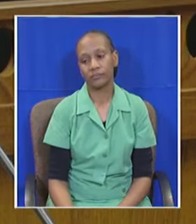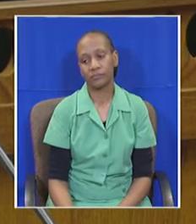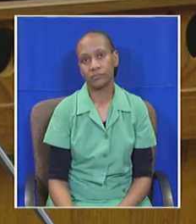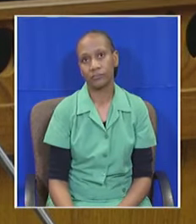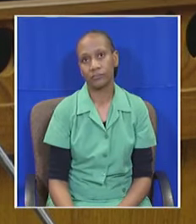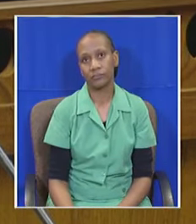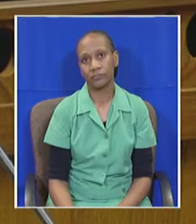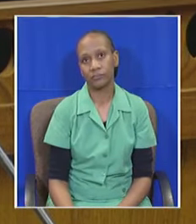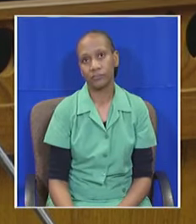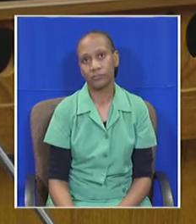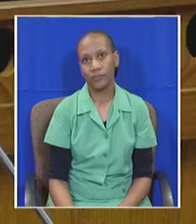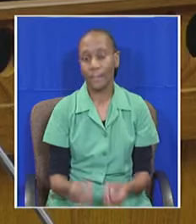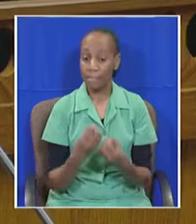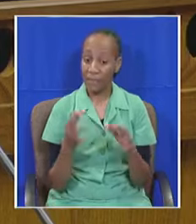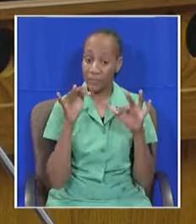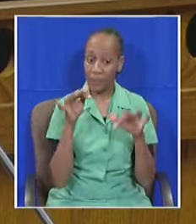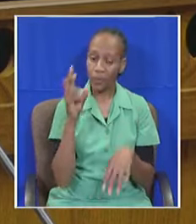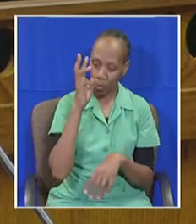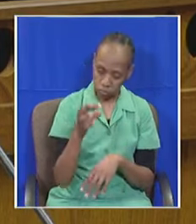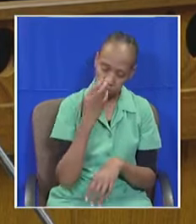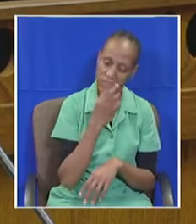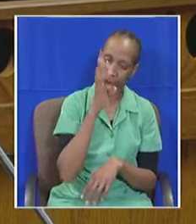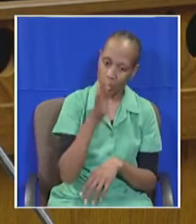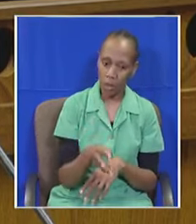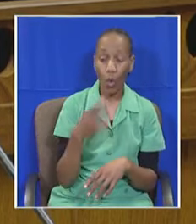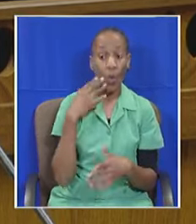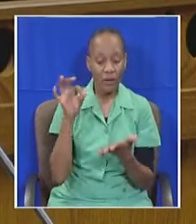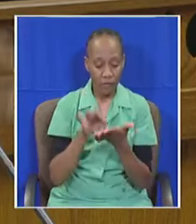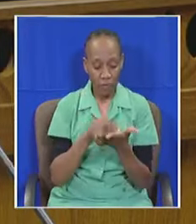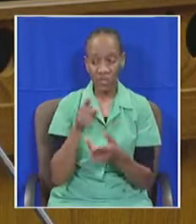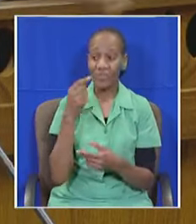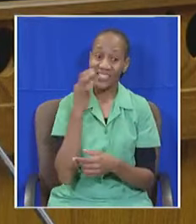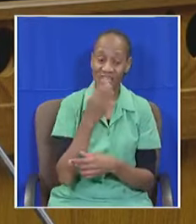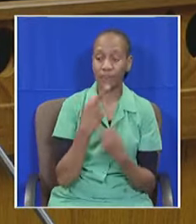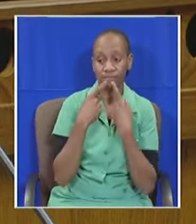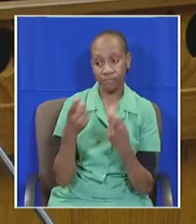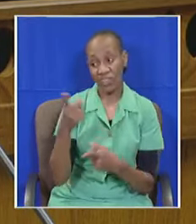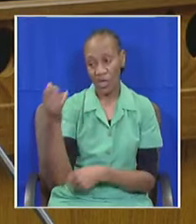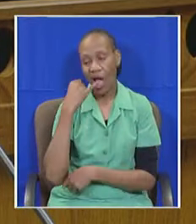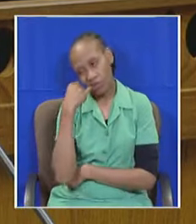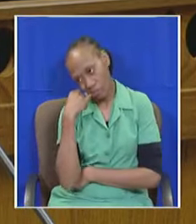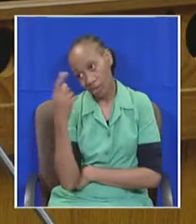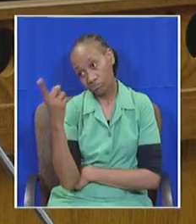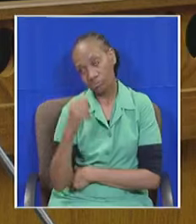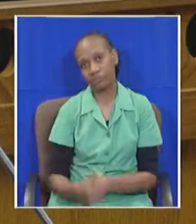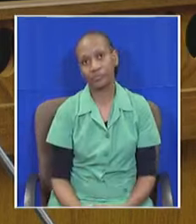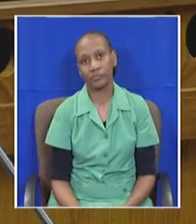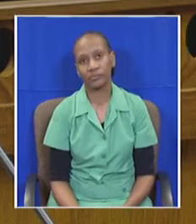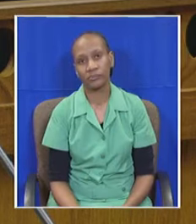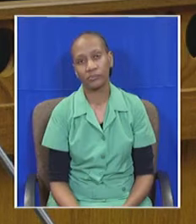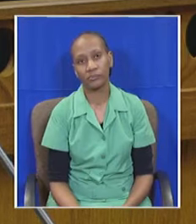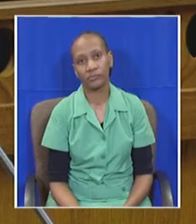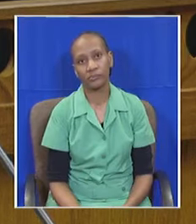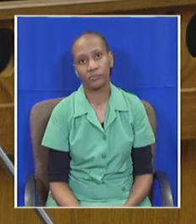of our people, and they'll say to you when they go to the ballot, Ninomona. They'll say to you that we've got people having access